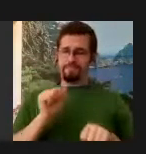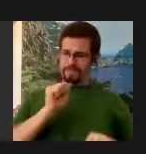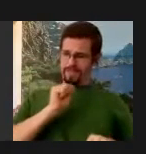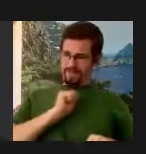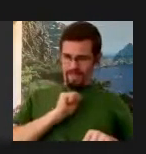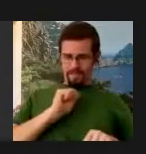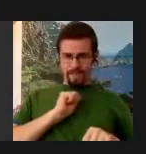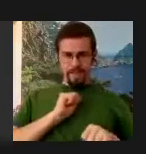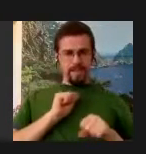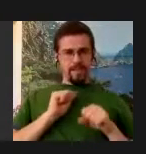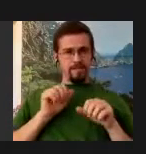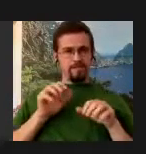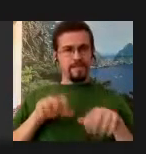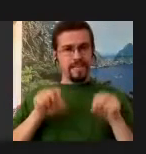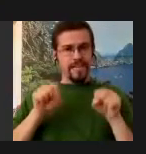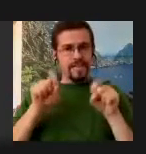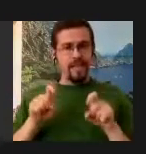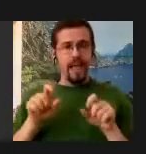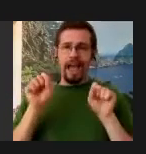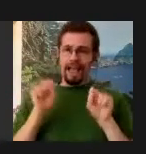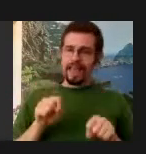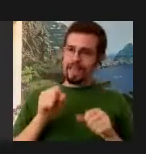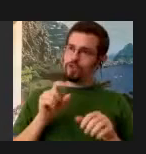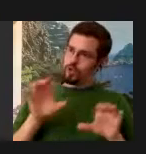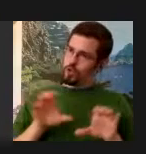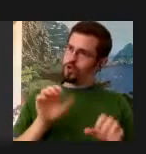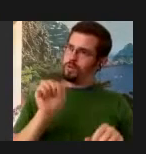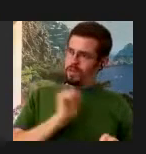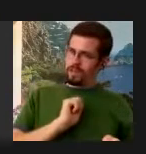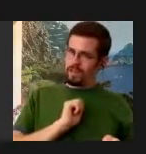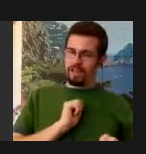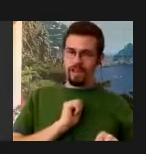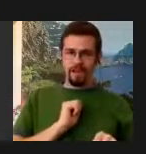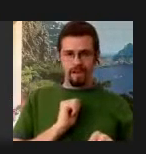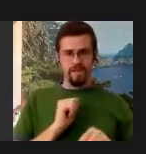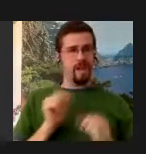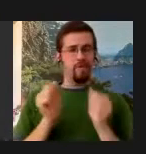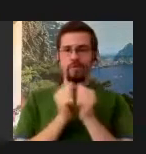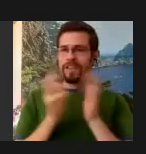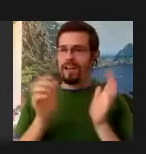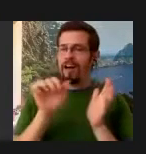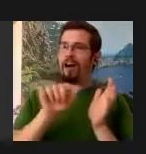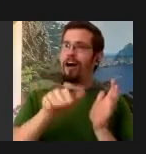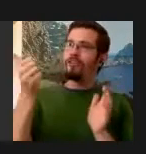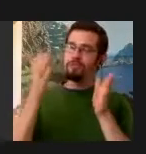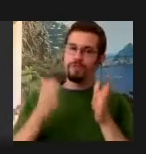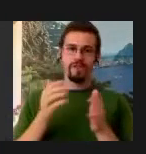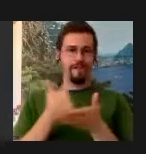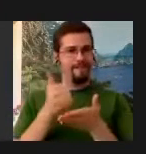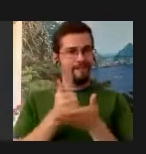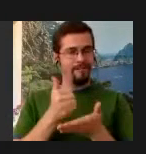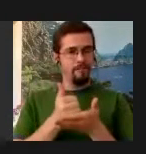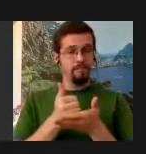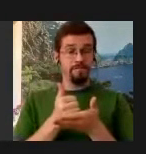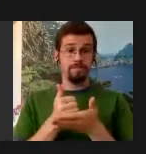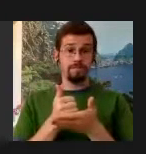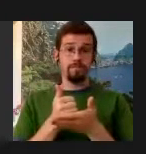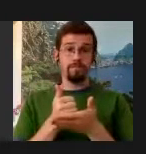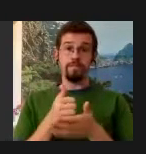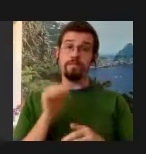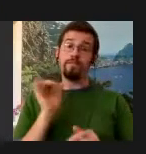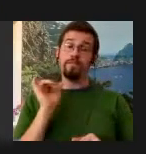these things. I want to show them that I had very good mark without anybody's help. And this is the sentence. So